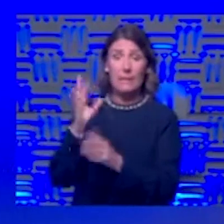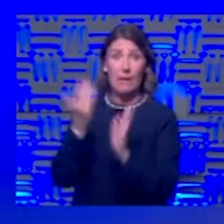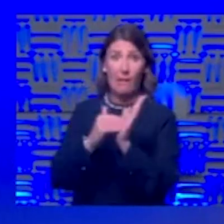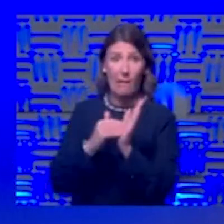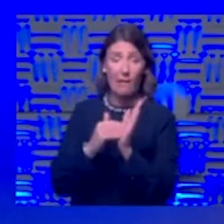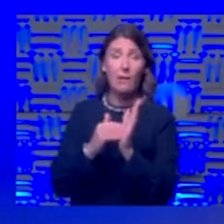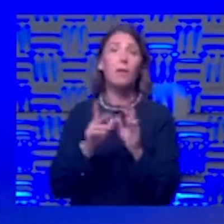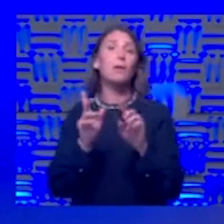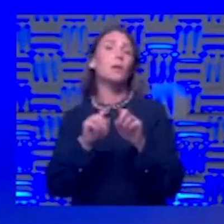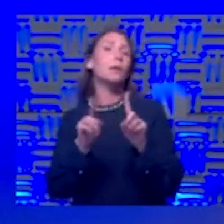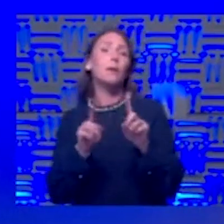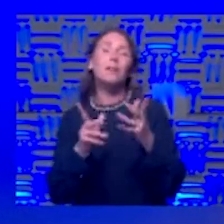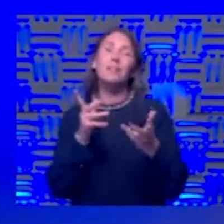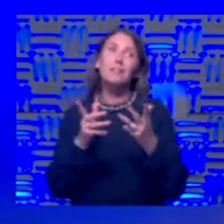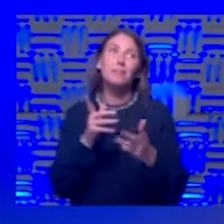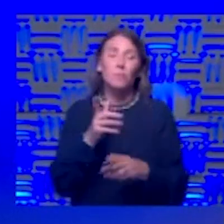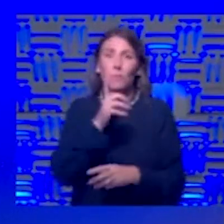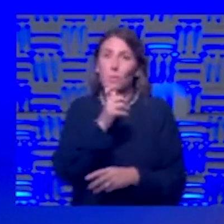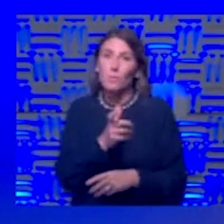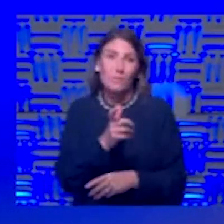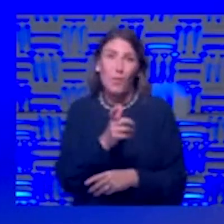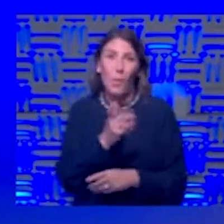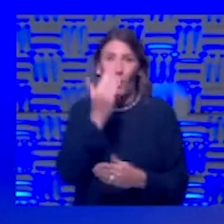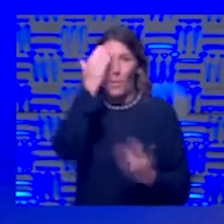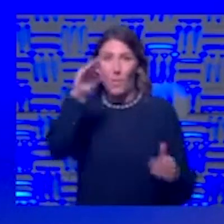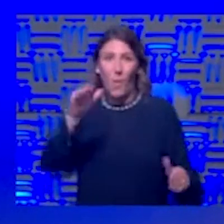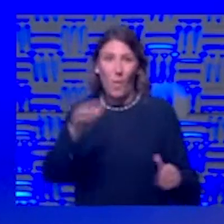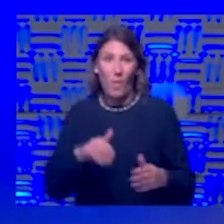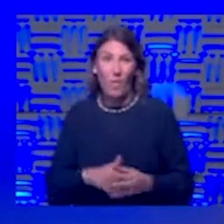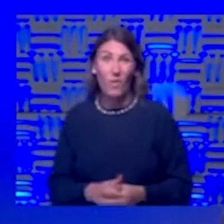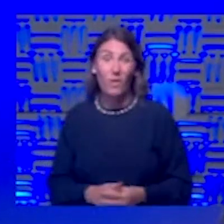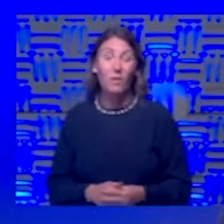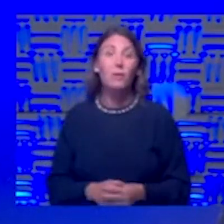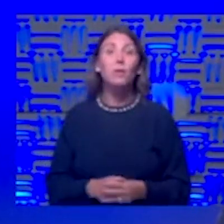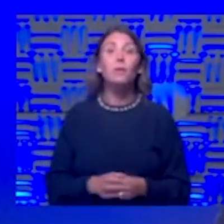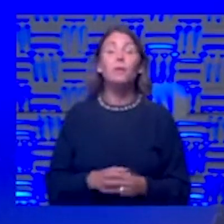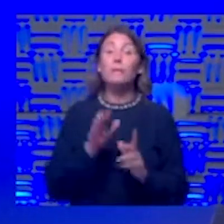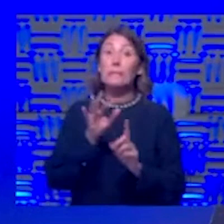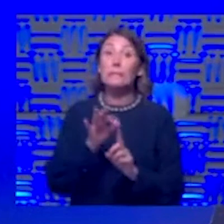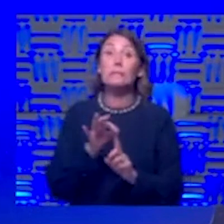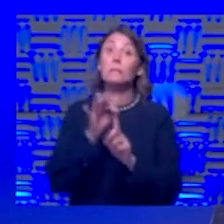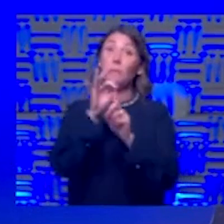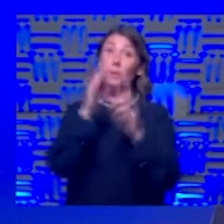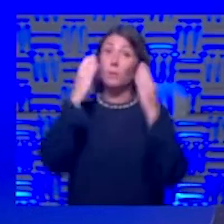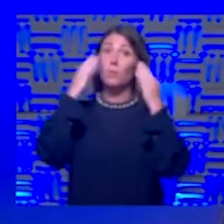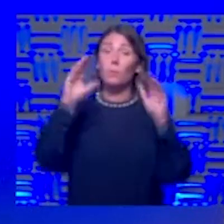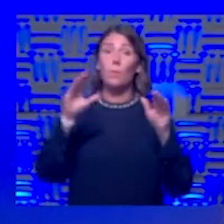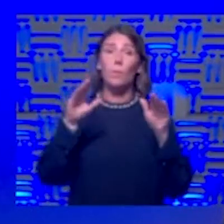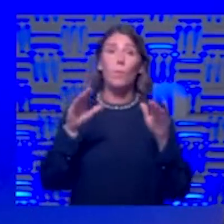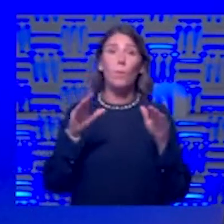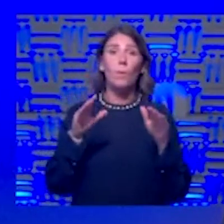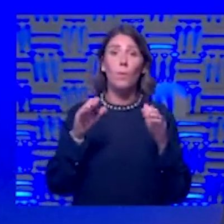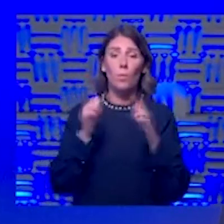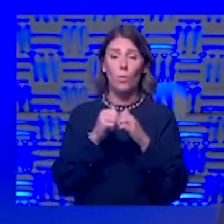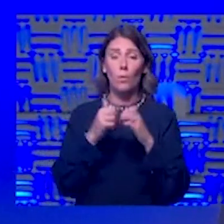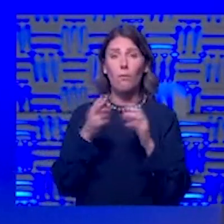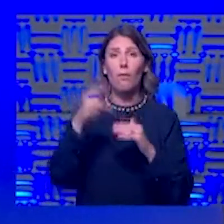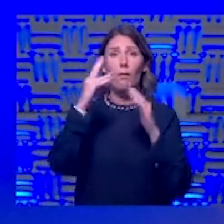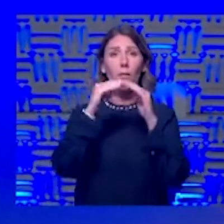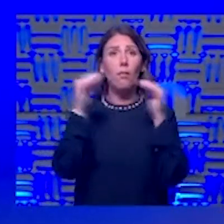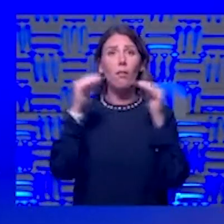again, but we really just don't know that. And especially we don't know on the high levels of people